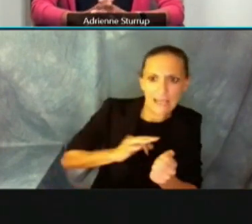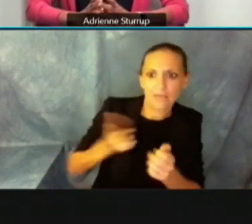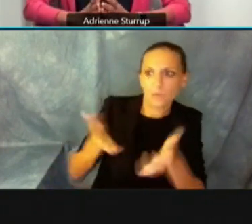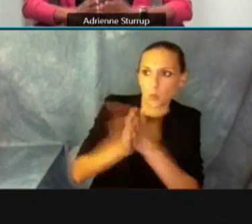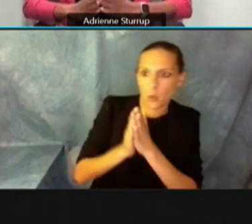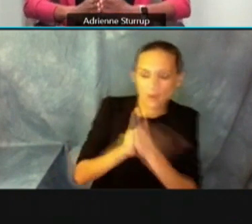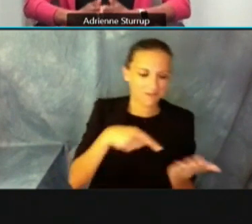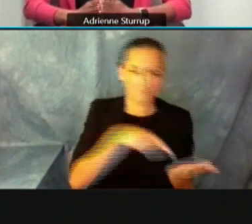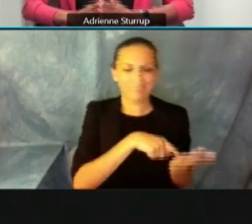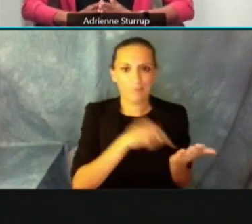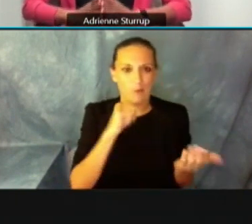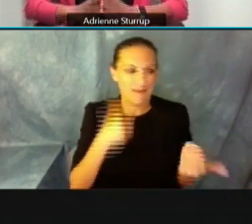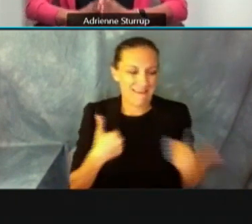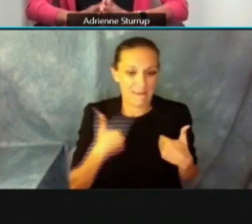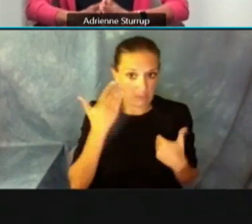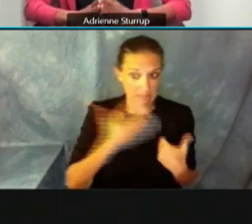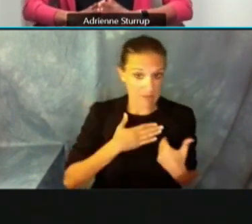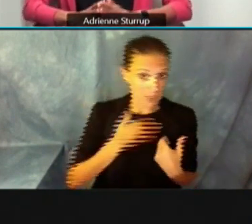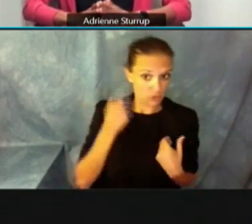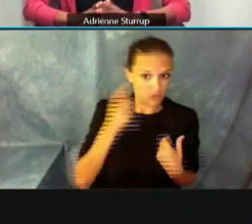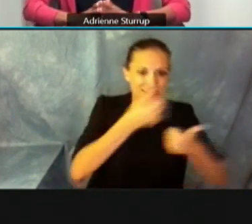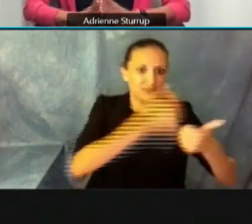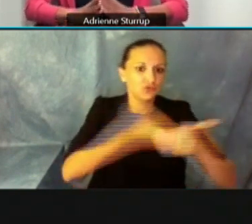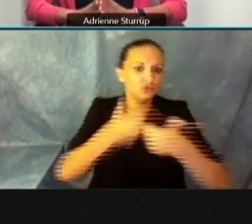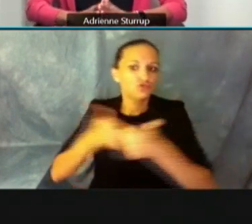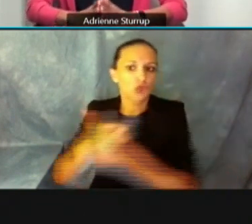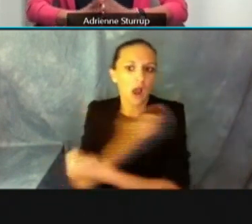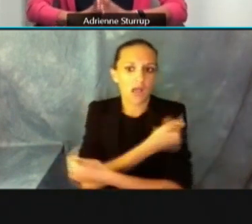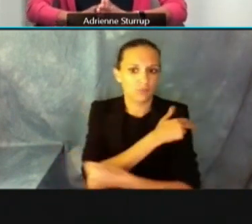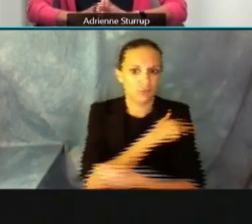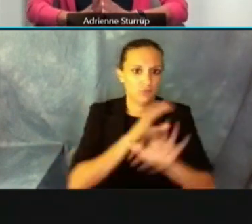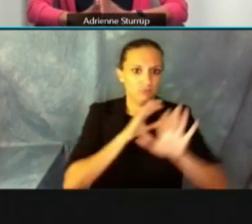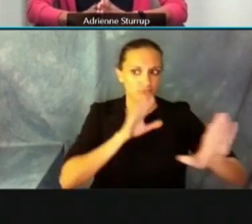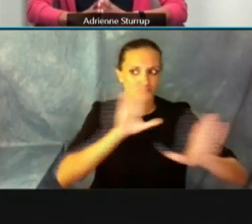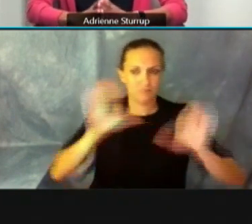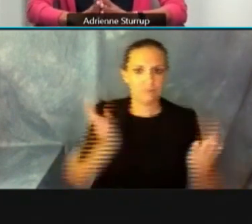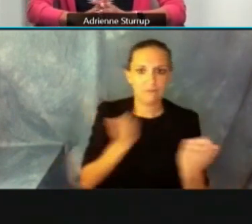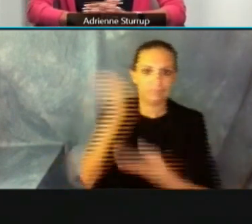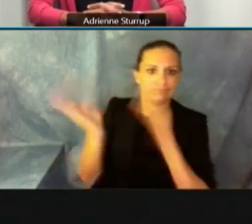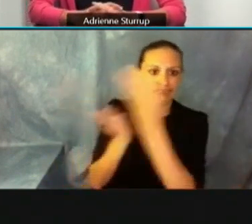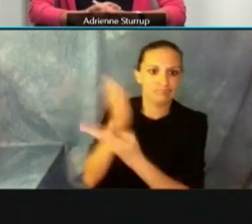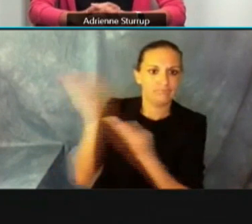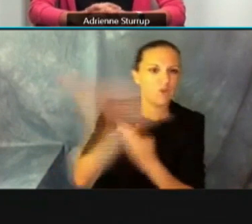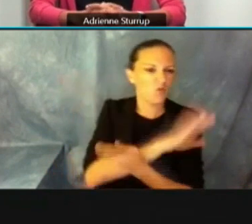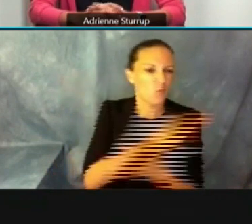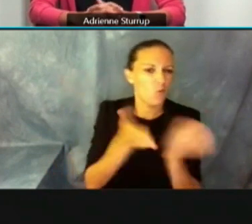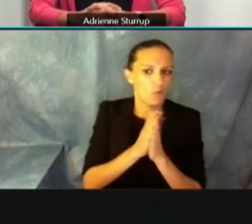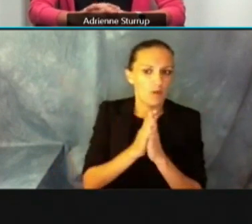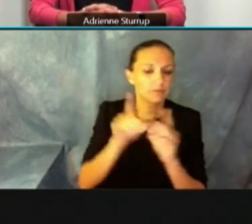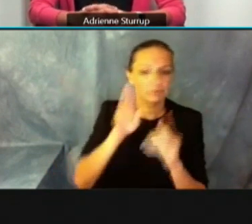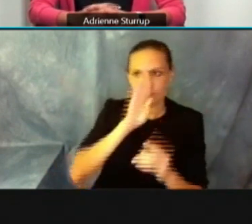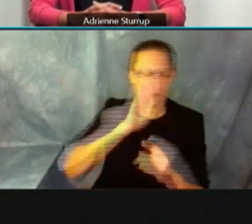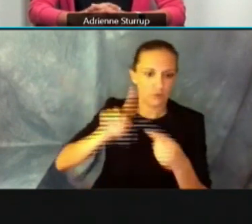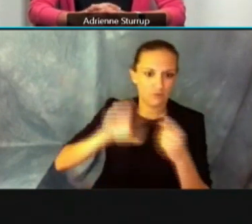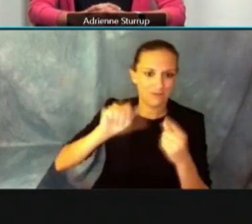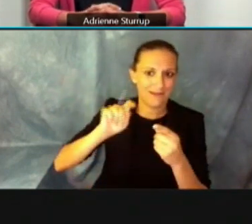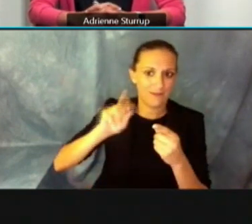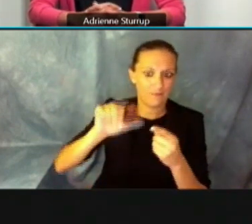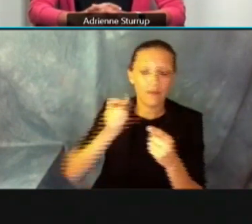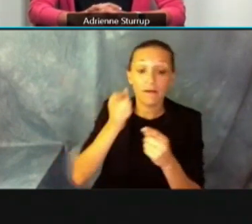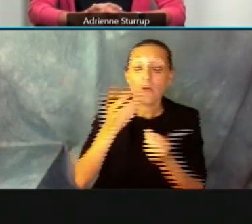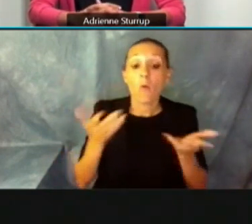me, because from what I understand, each hospital individually submitted their requests directly to CAPREC. What I